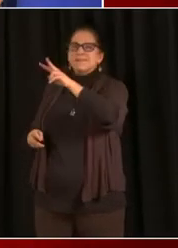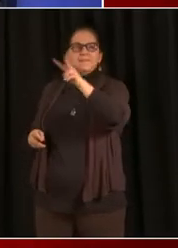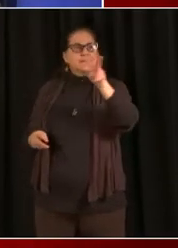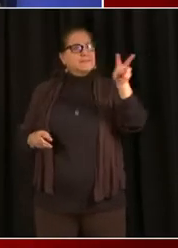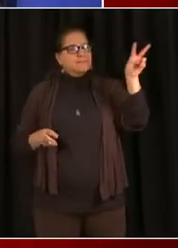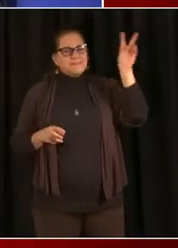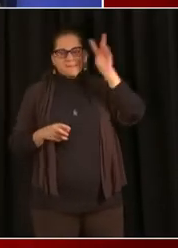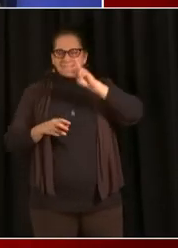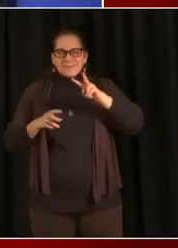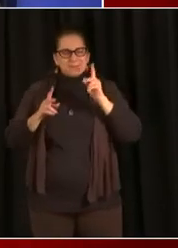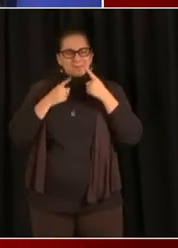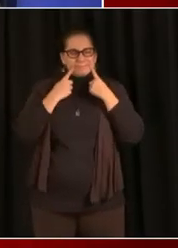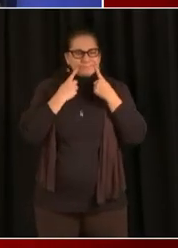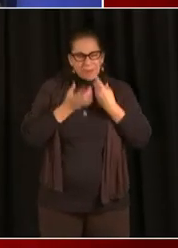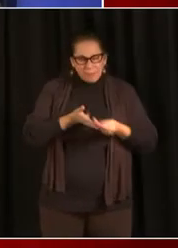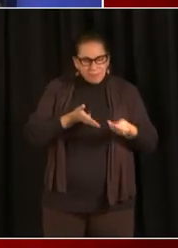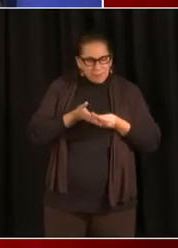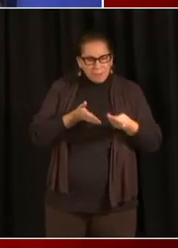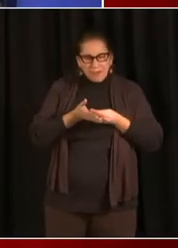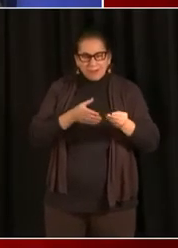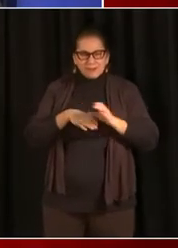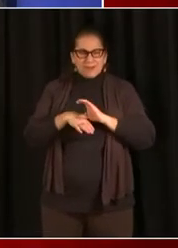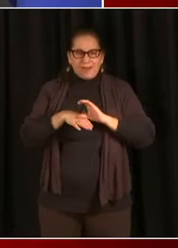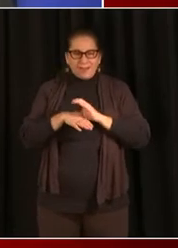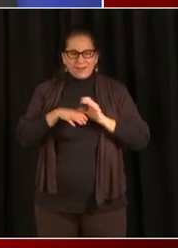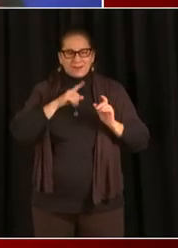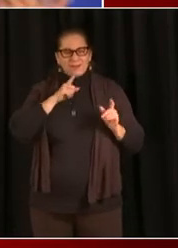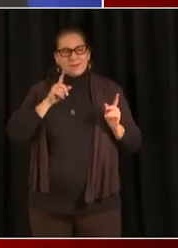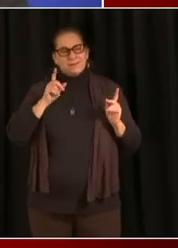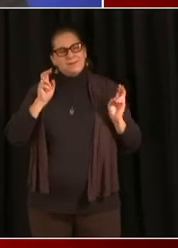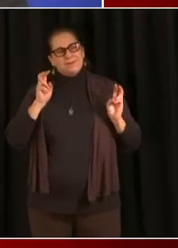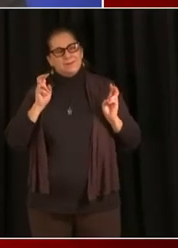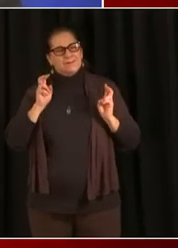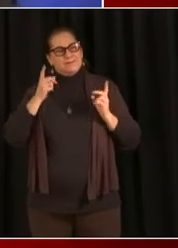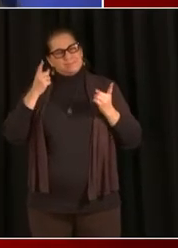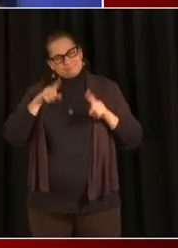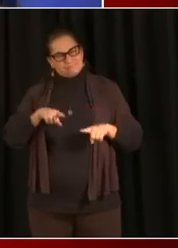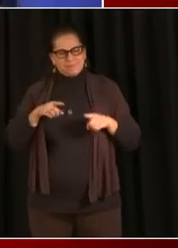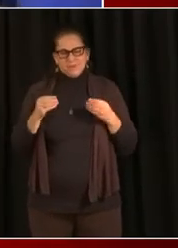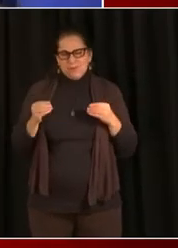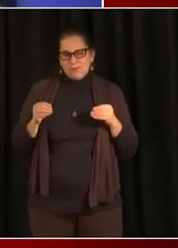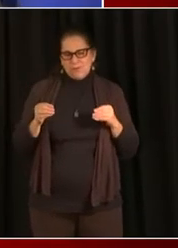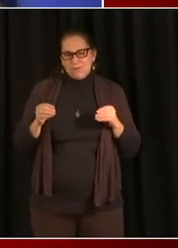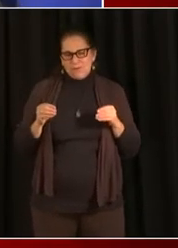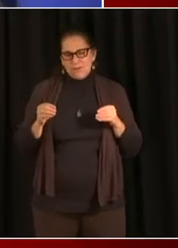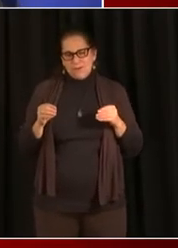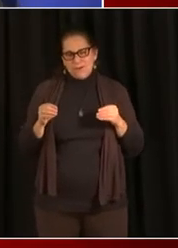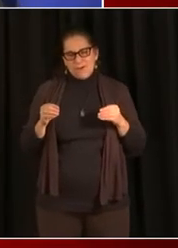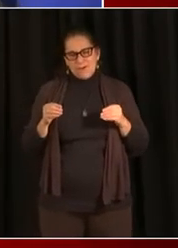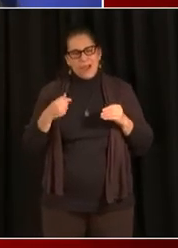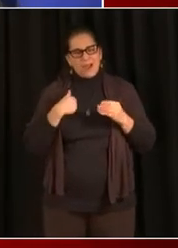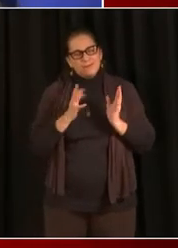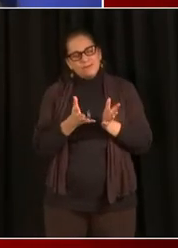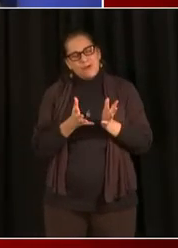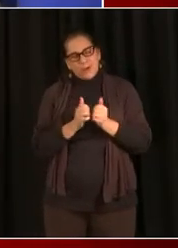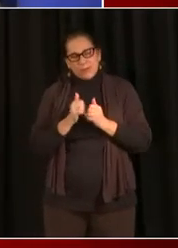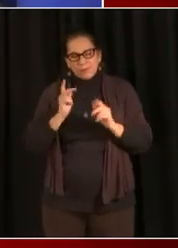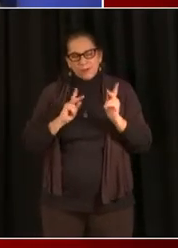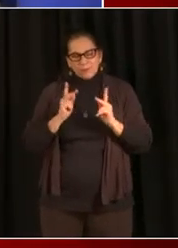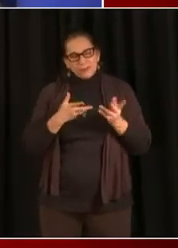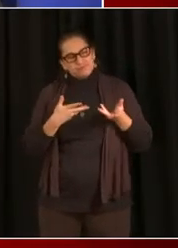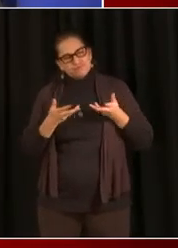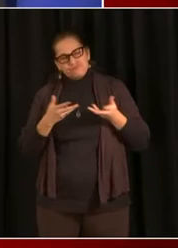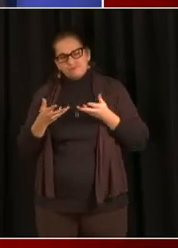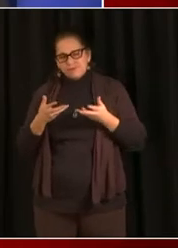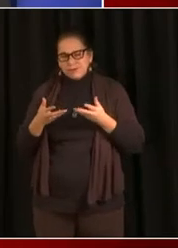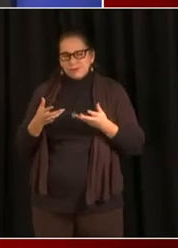same people, and buying the same chocolates and different products. Oh, Daddy, you have a new product. Oh, Anabella, you have another new product. Great. And